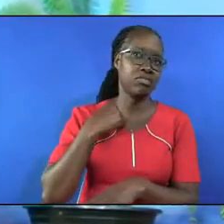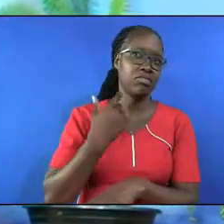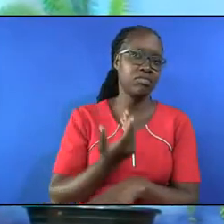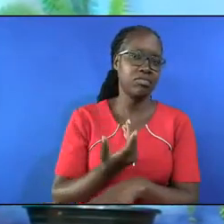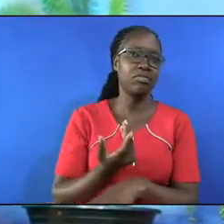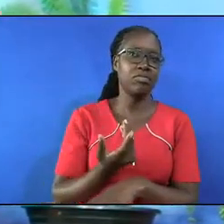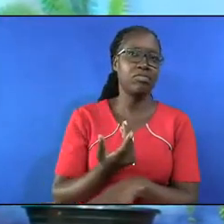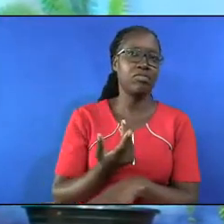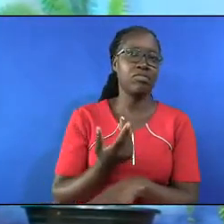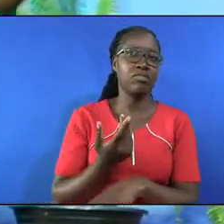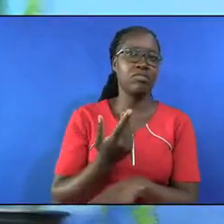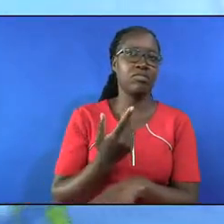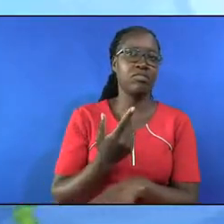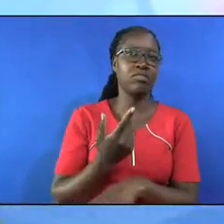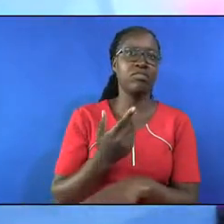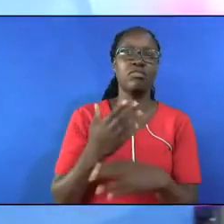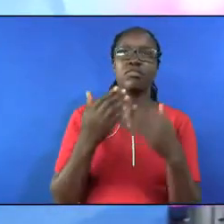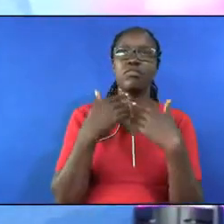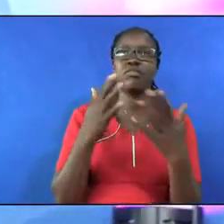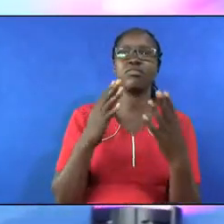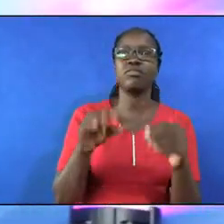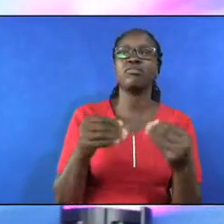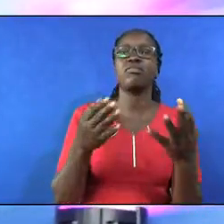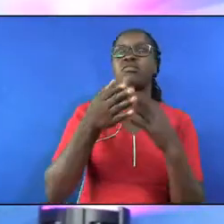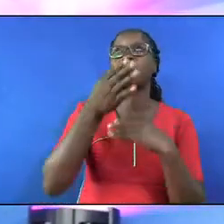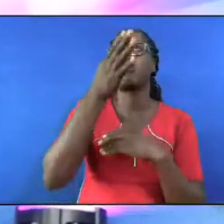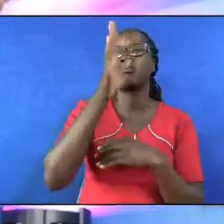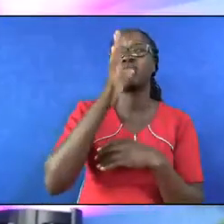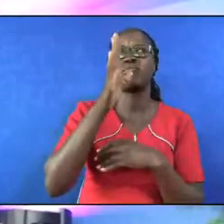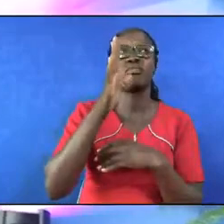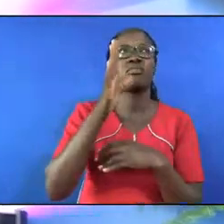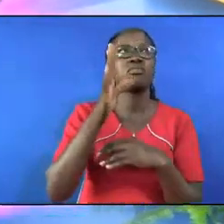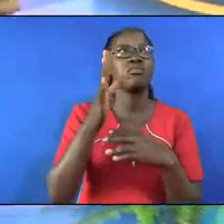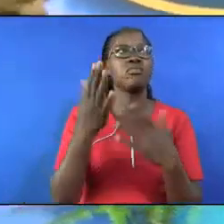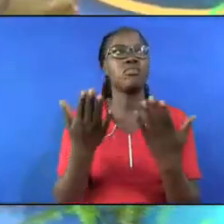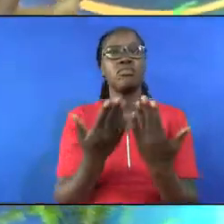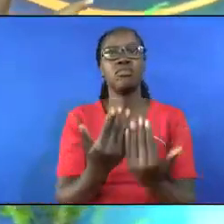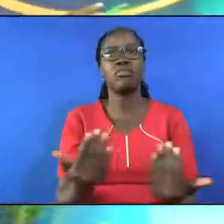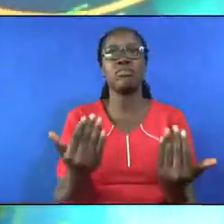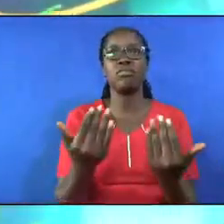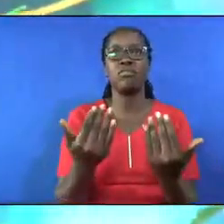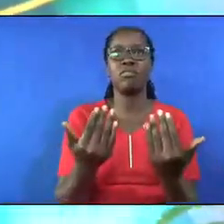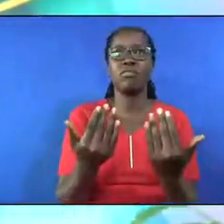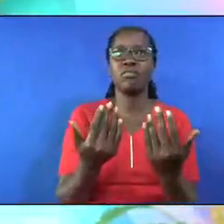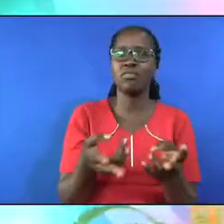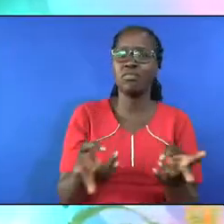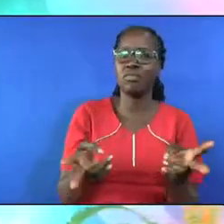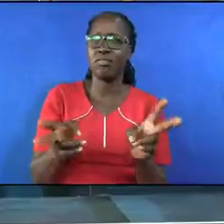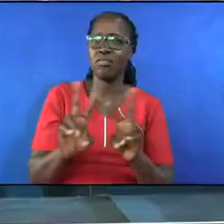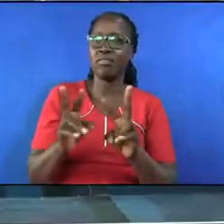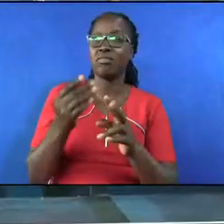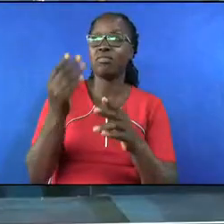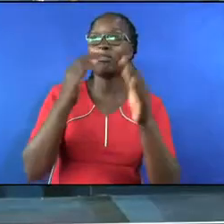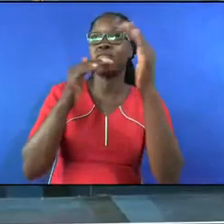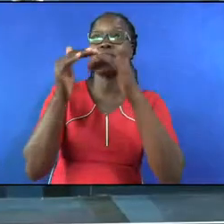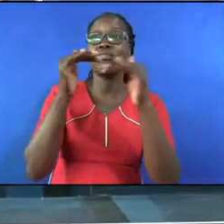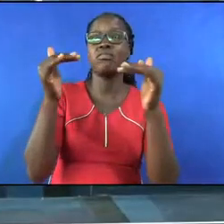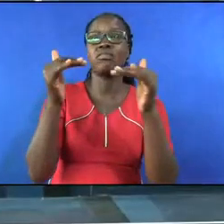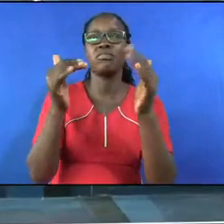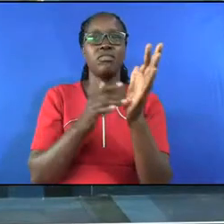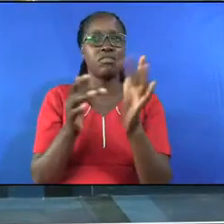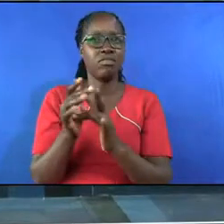filthy rags. Friends, there is nothing you can offer to God. In as much as these children are highly esteemed by heaven, in as much